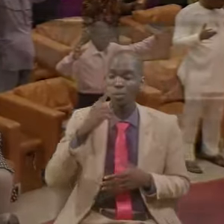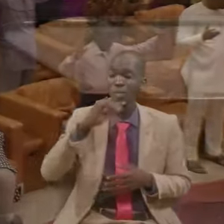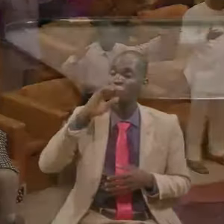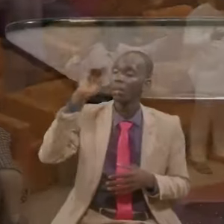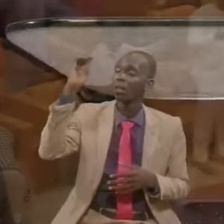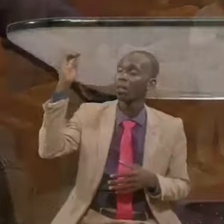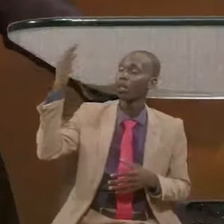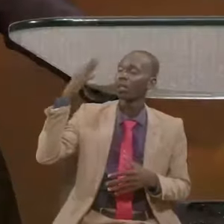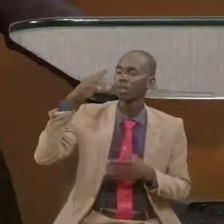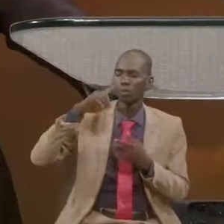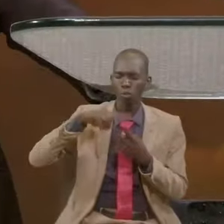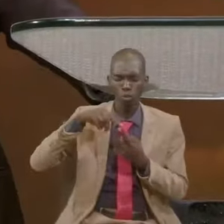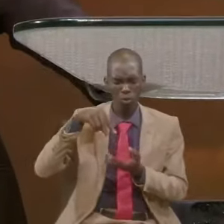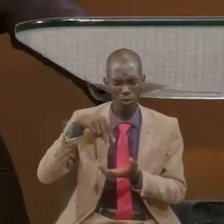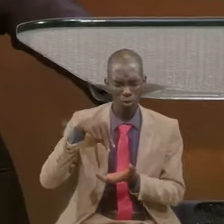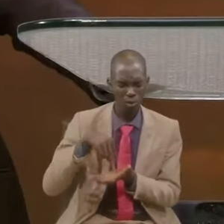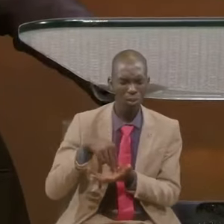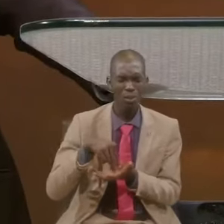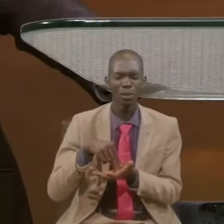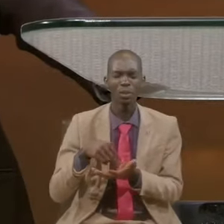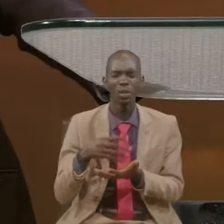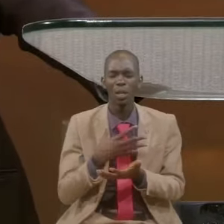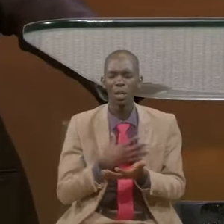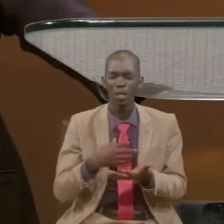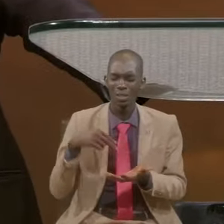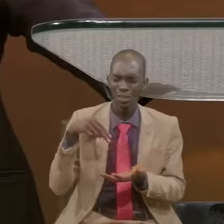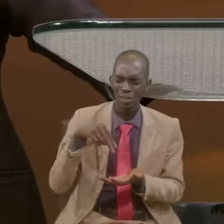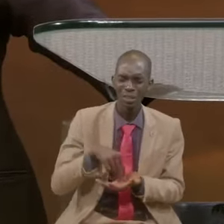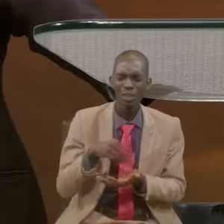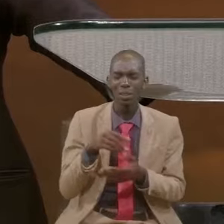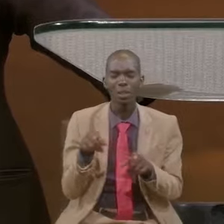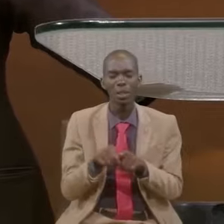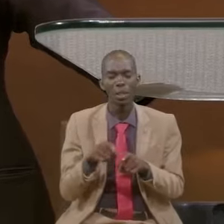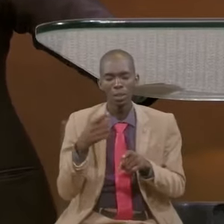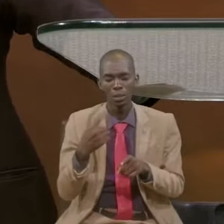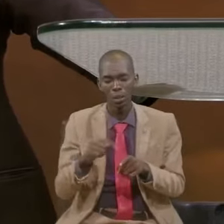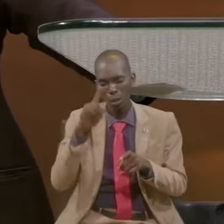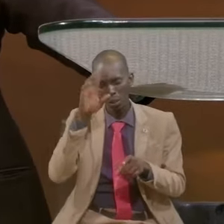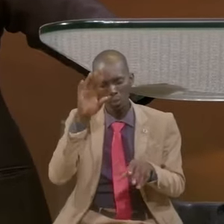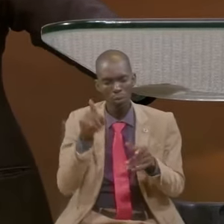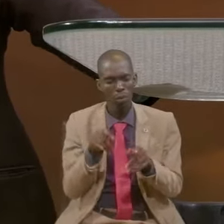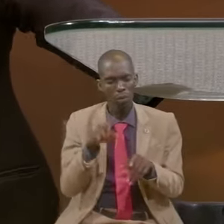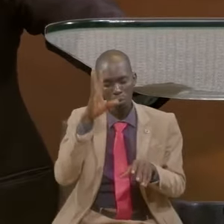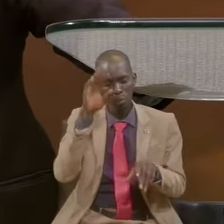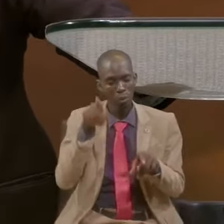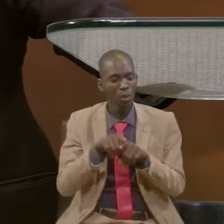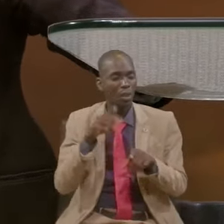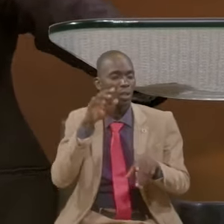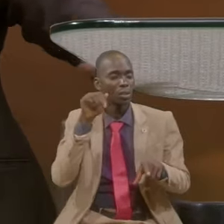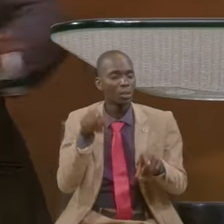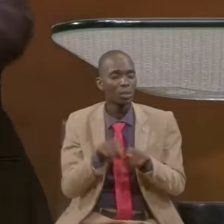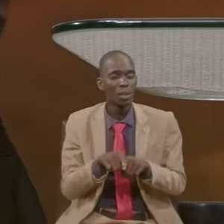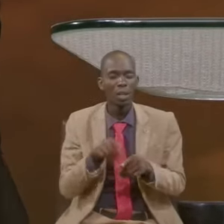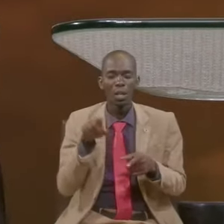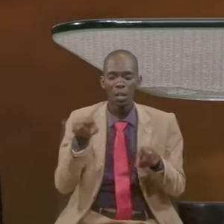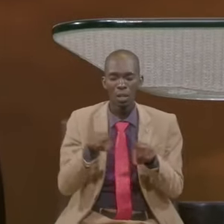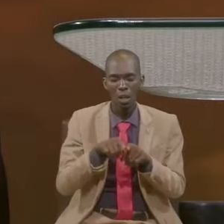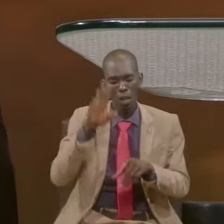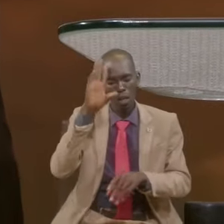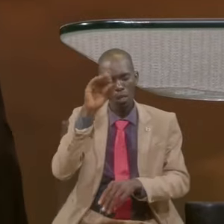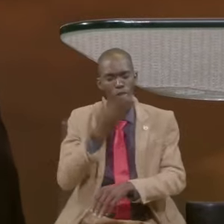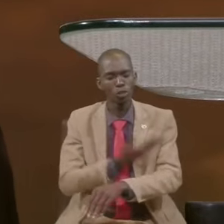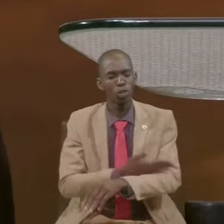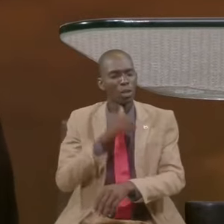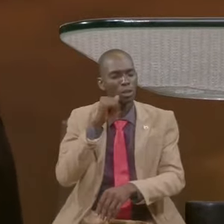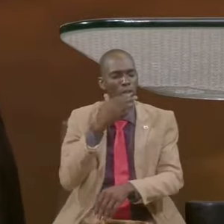grace to stand like the brethren, like sons and daughters in the kingdom of